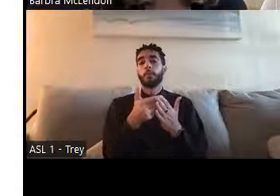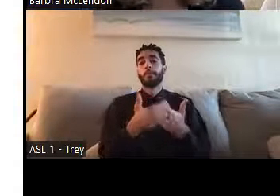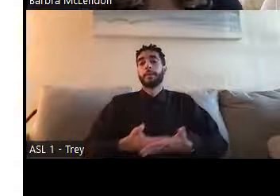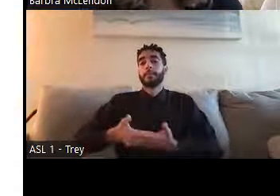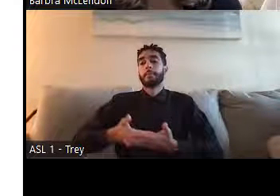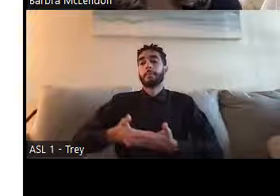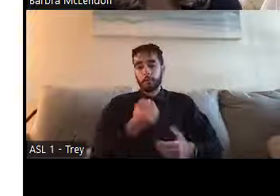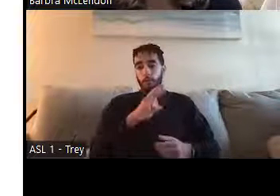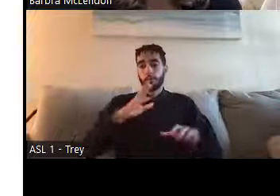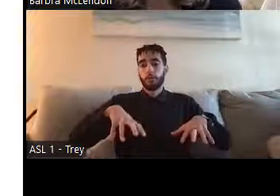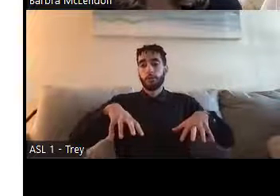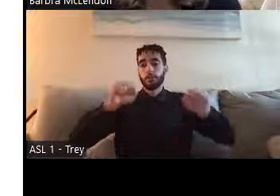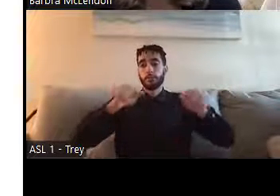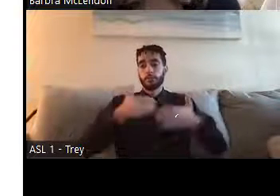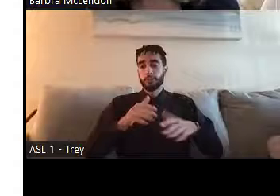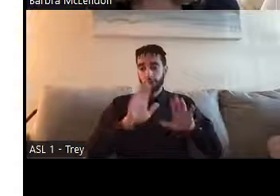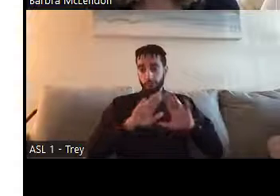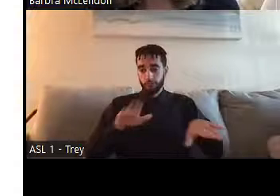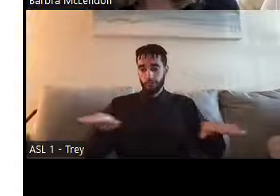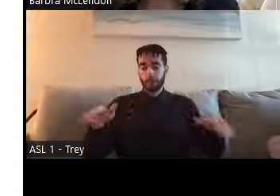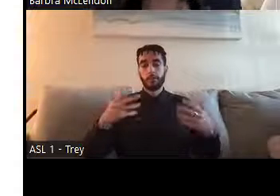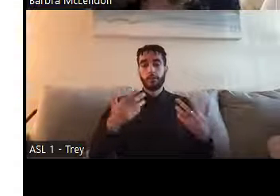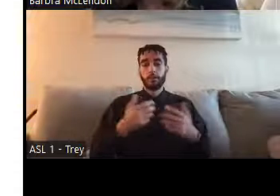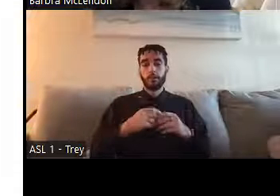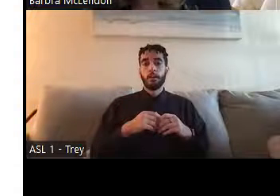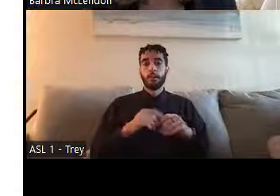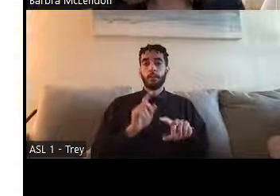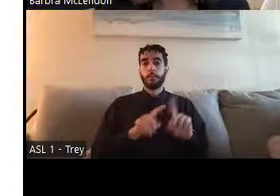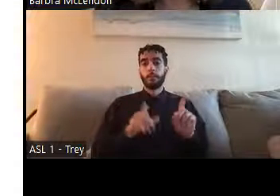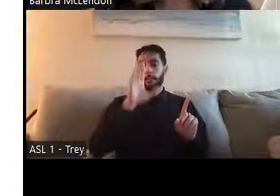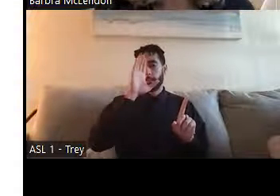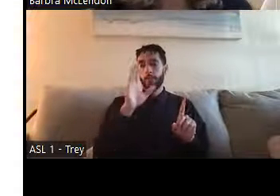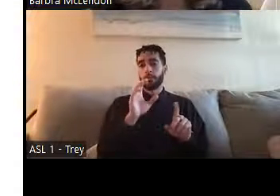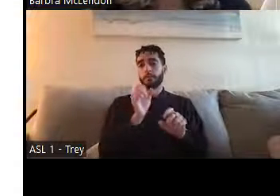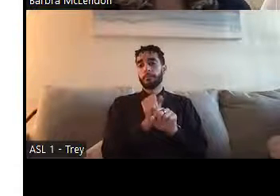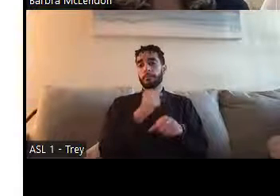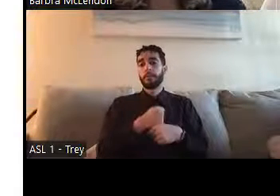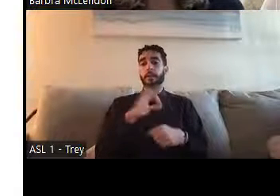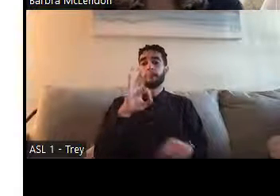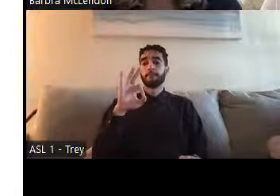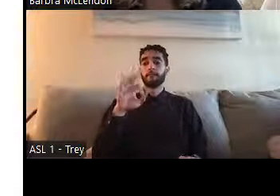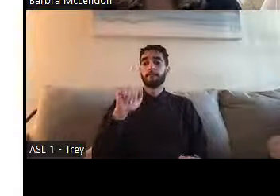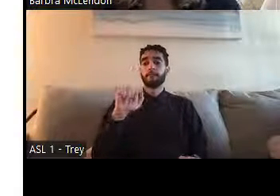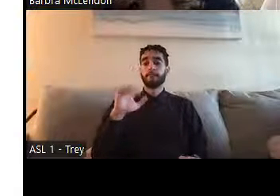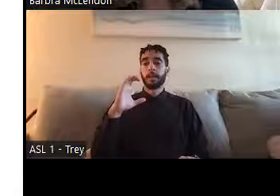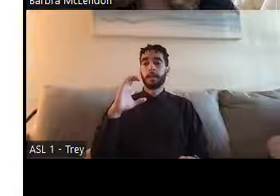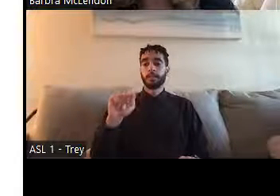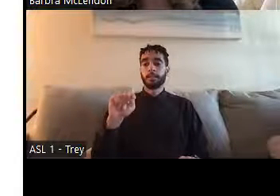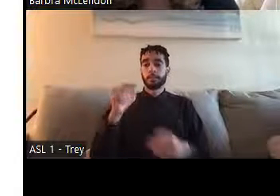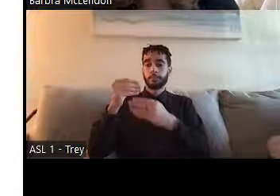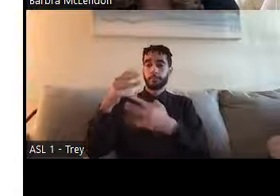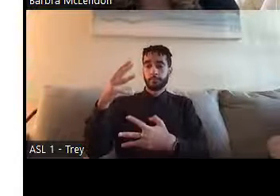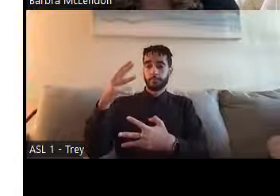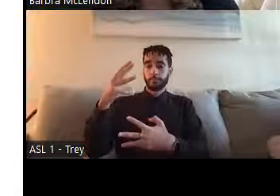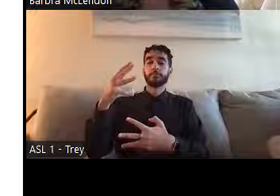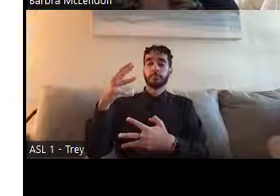or adopted children. So we're actually going to create a fact sheet to share with our families, so that we can try to encourage people, because I do think this is